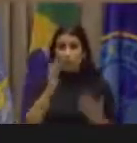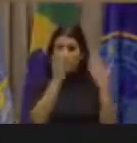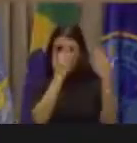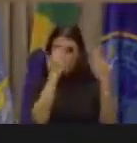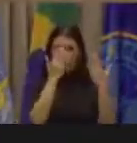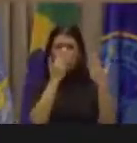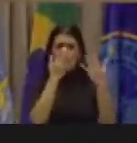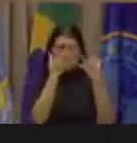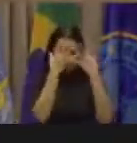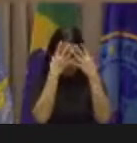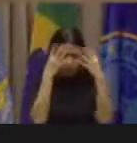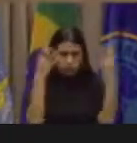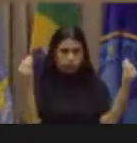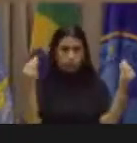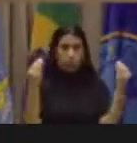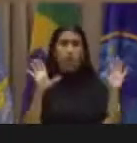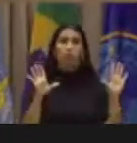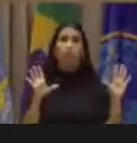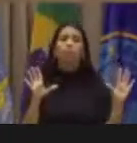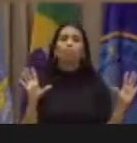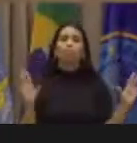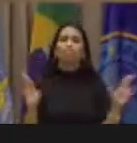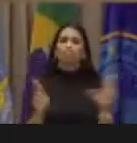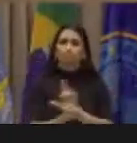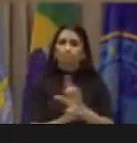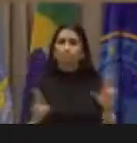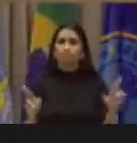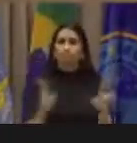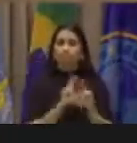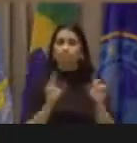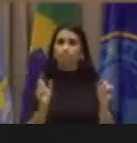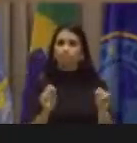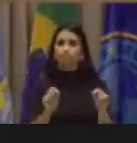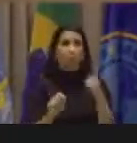and everything, I think it's very related with